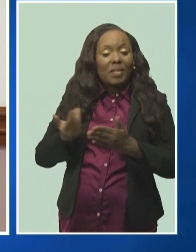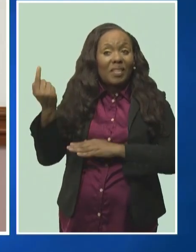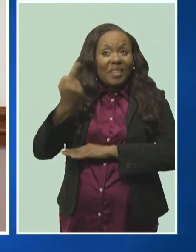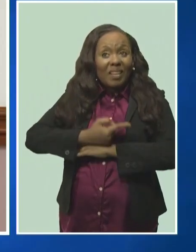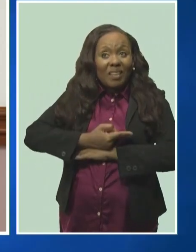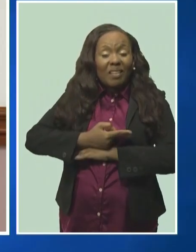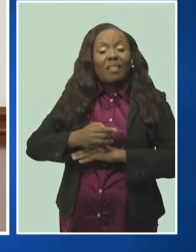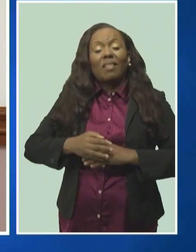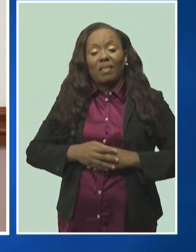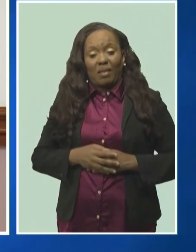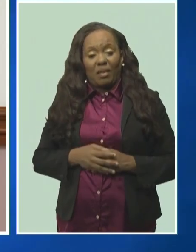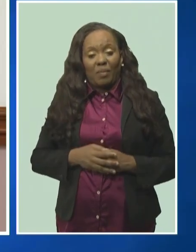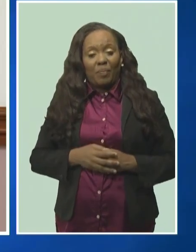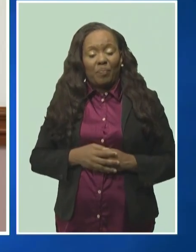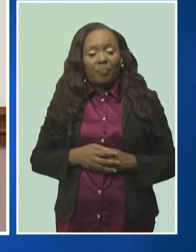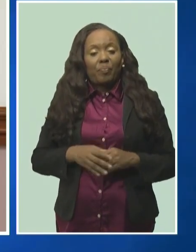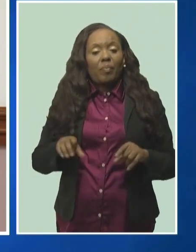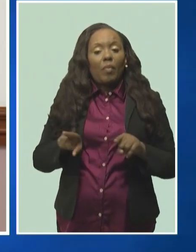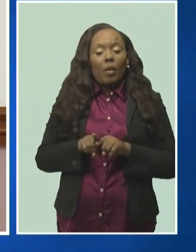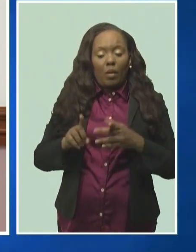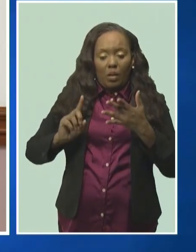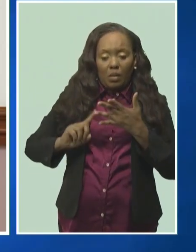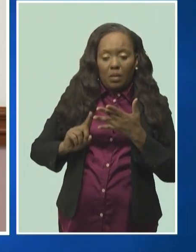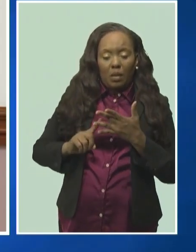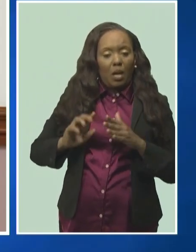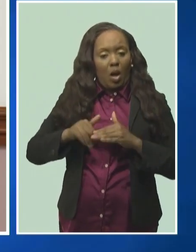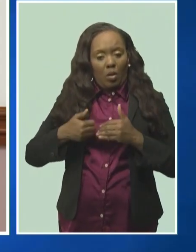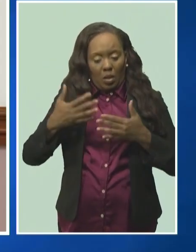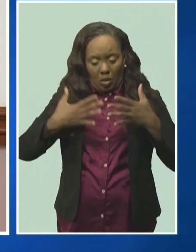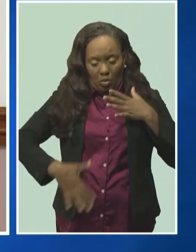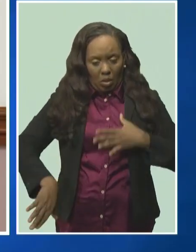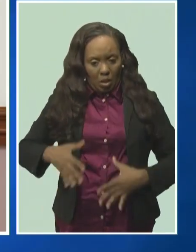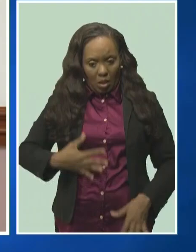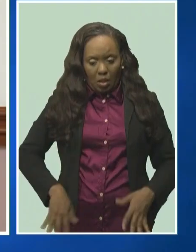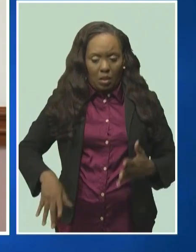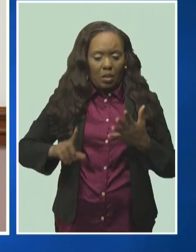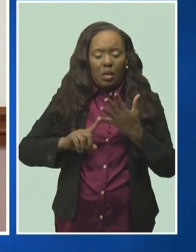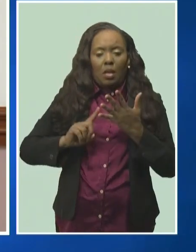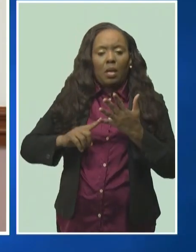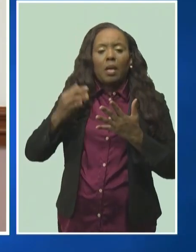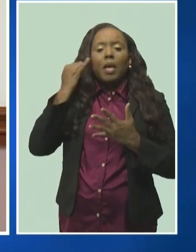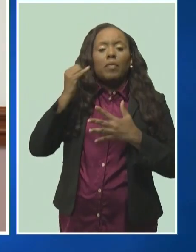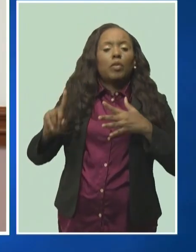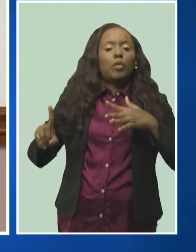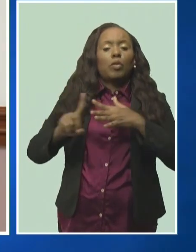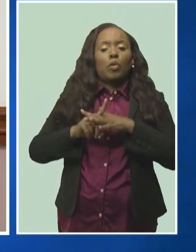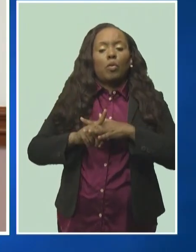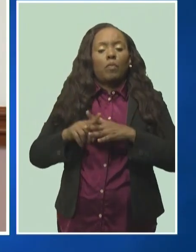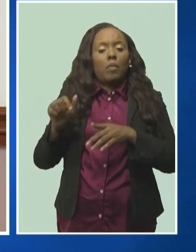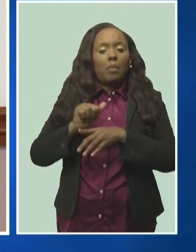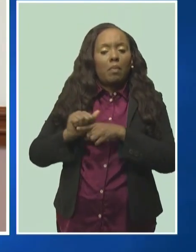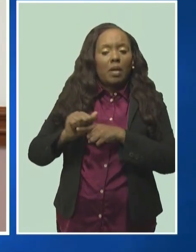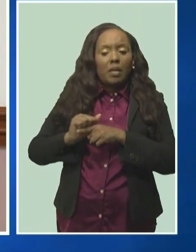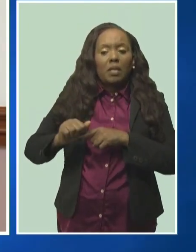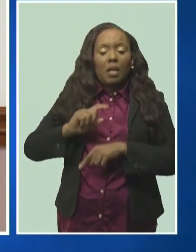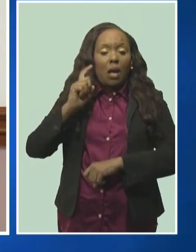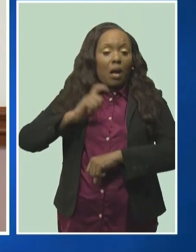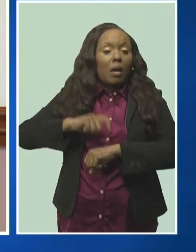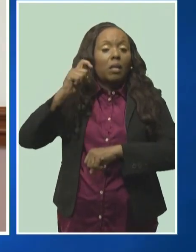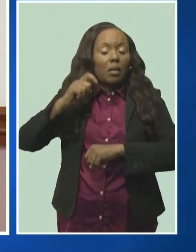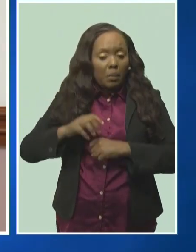and also how they conducted themselves, their deportment, their tardiness, all those things things were registered